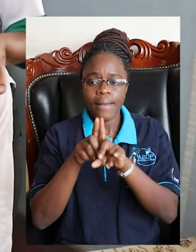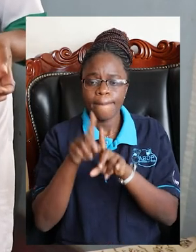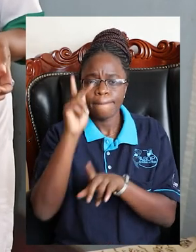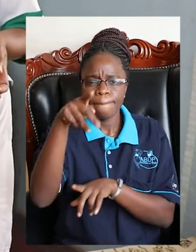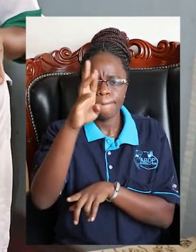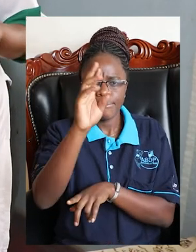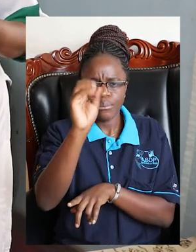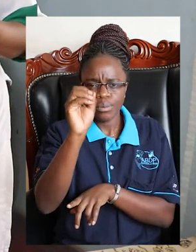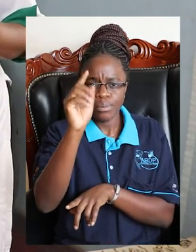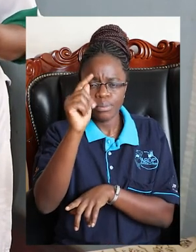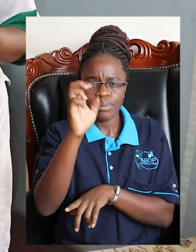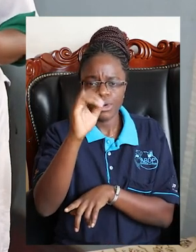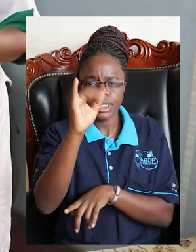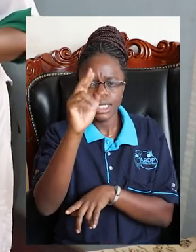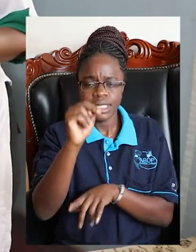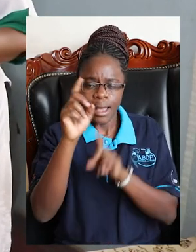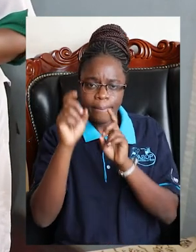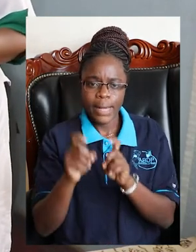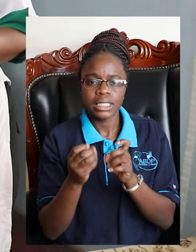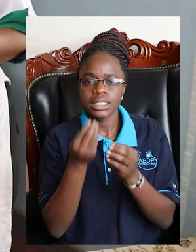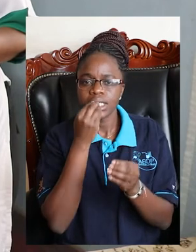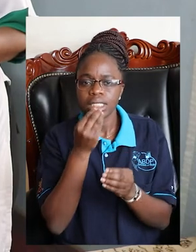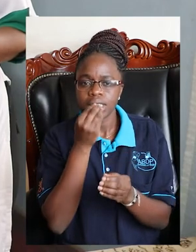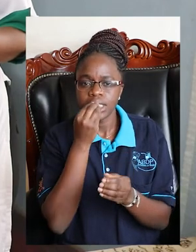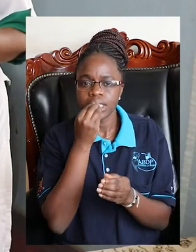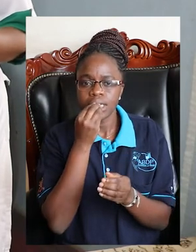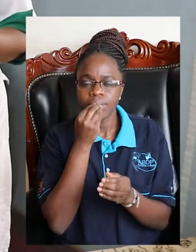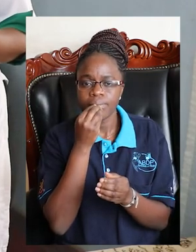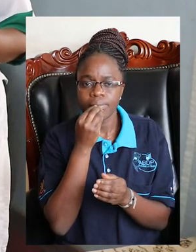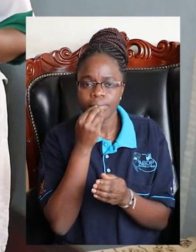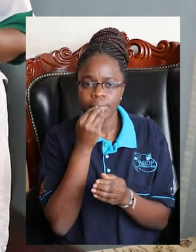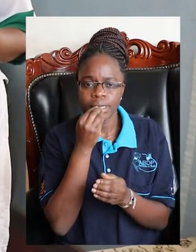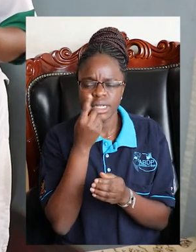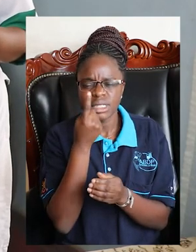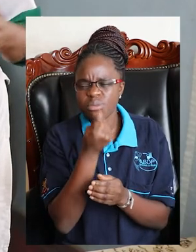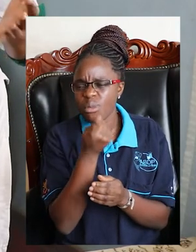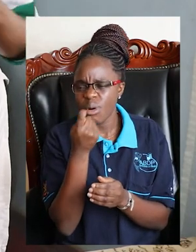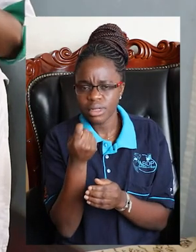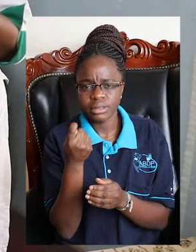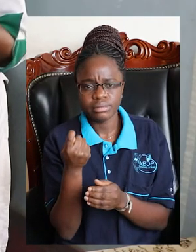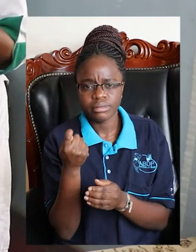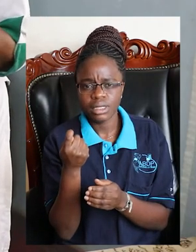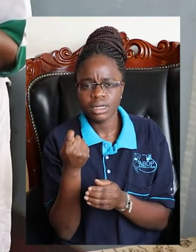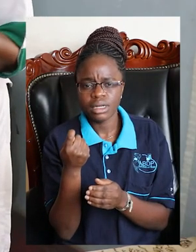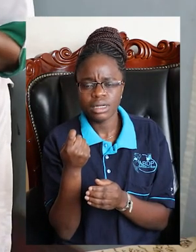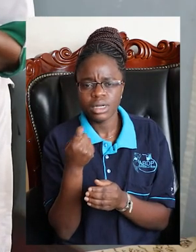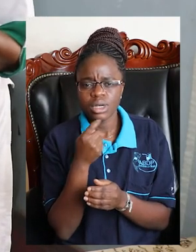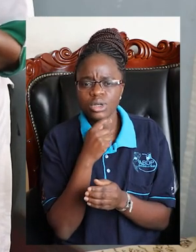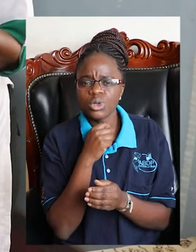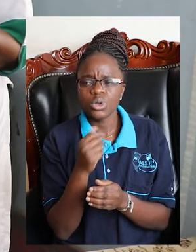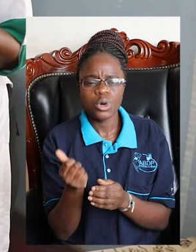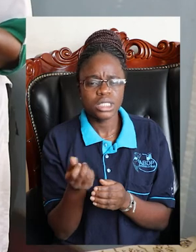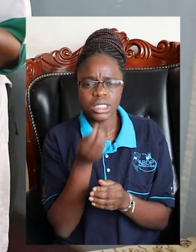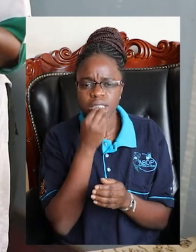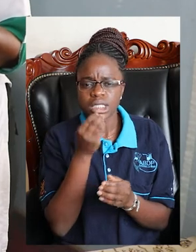The proteins you are supposed to eat now, compared to the fruit and vegetables, you are supposed to eat proteins in small amounts, depending